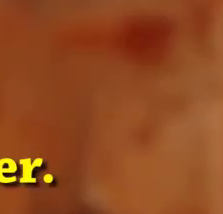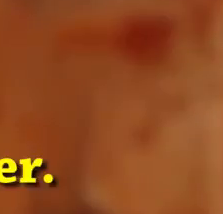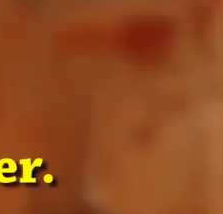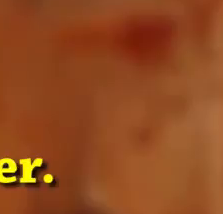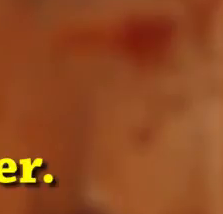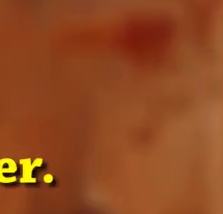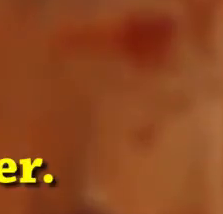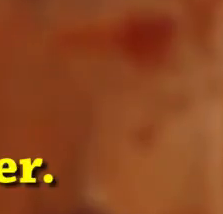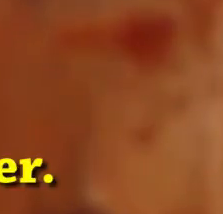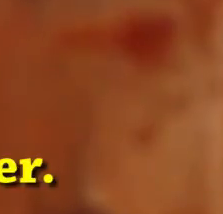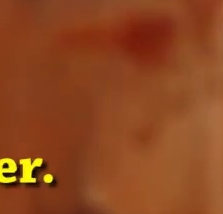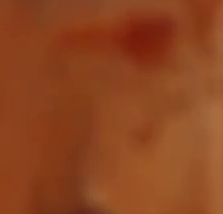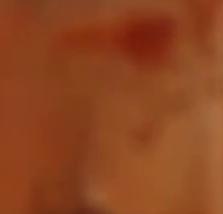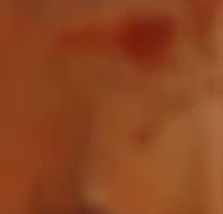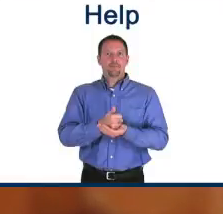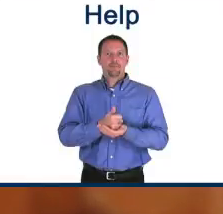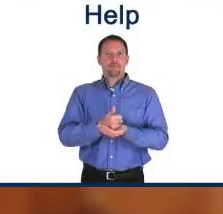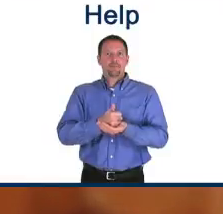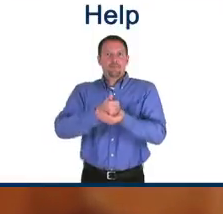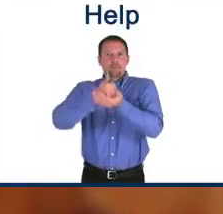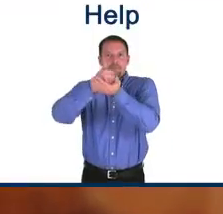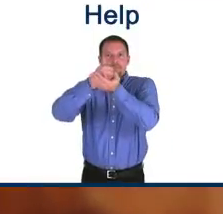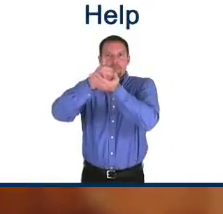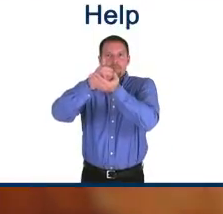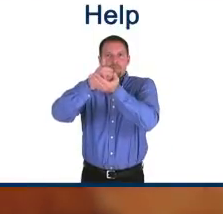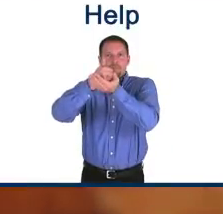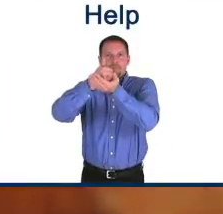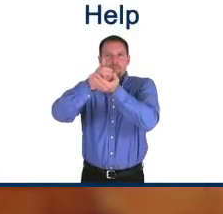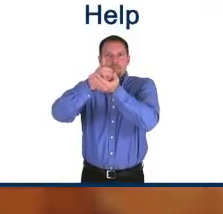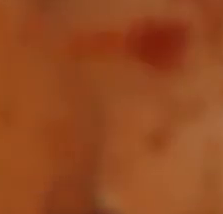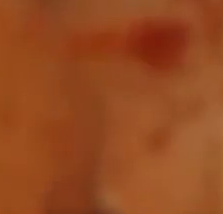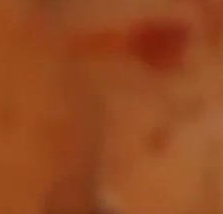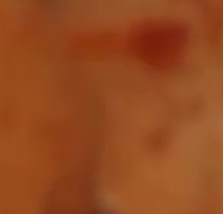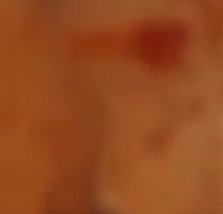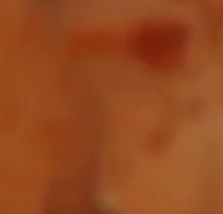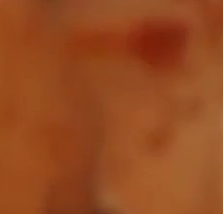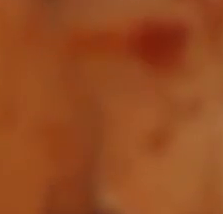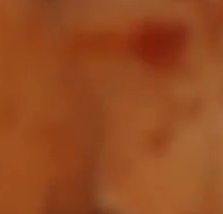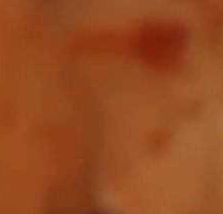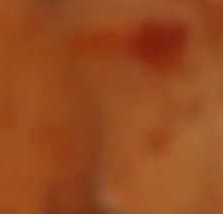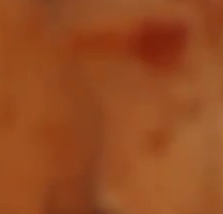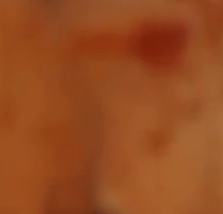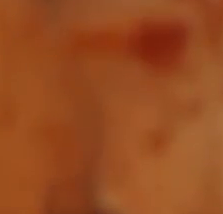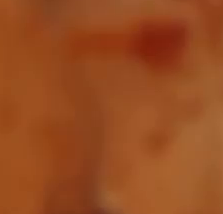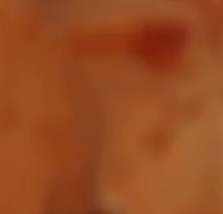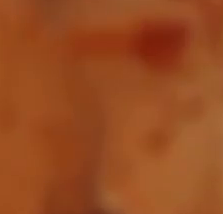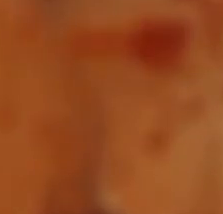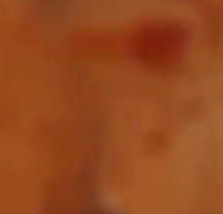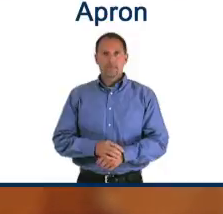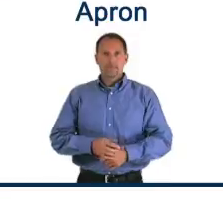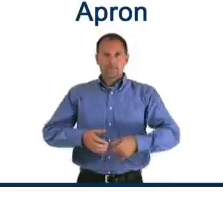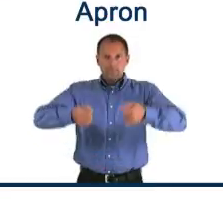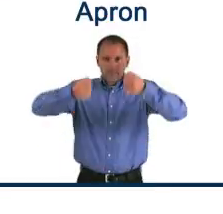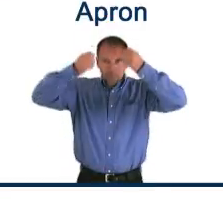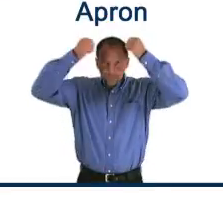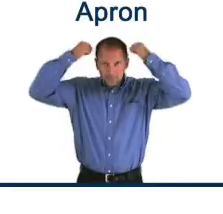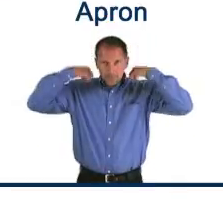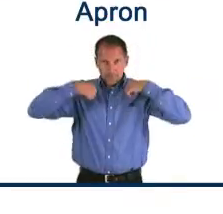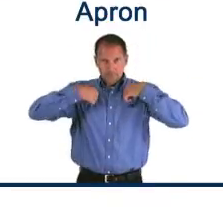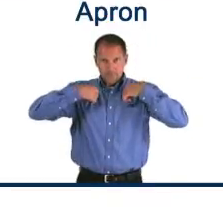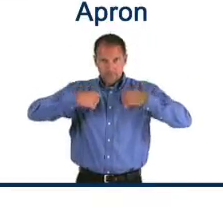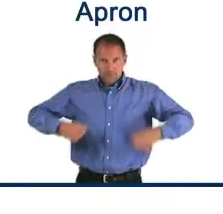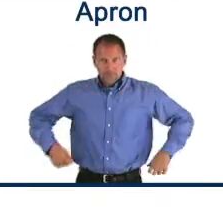My mom says I'm a good helper. I like to help her cook in the kitchen, but I don't like getting food on my dress, so I wear an